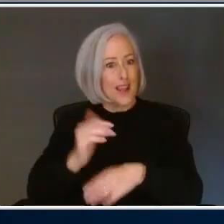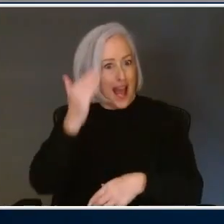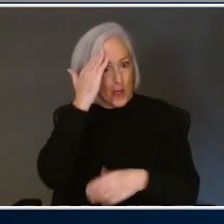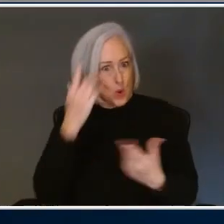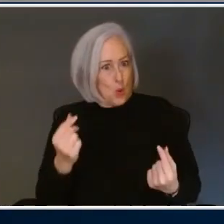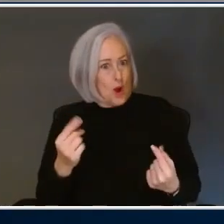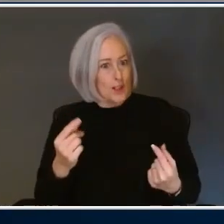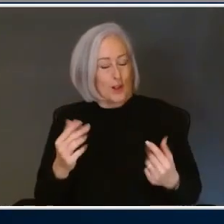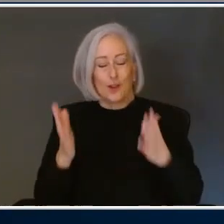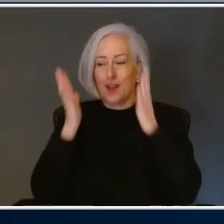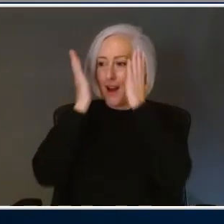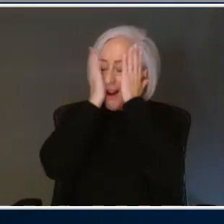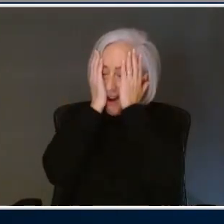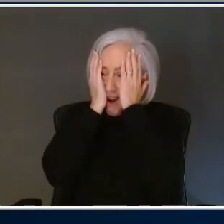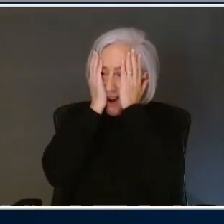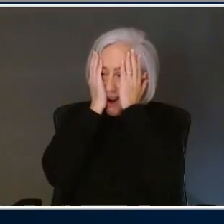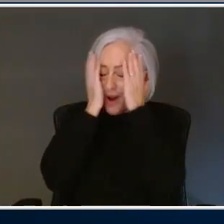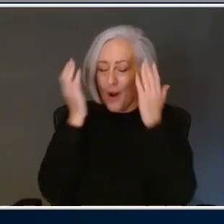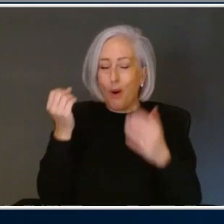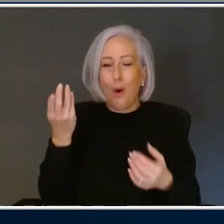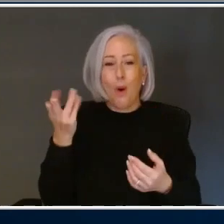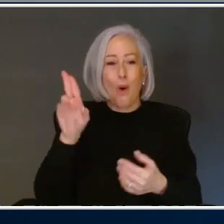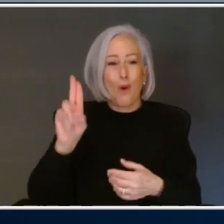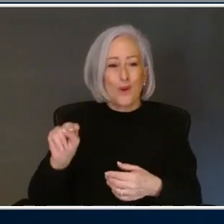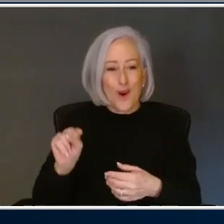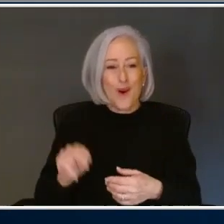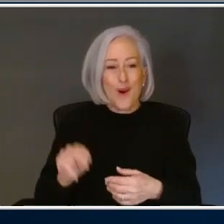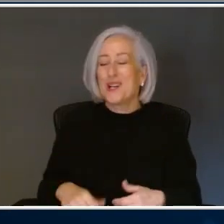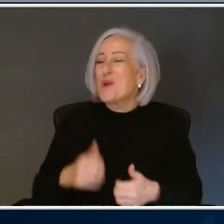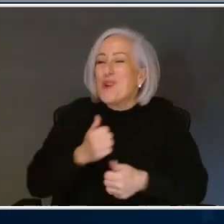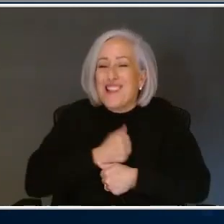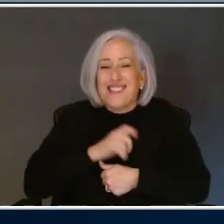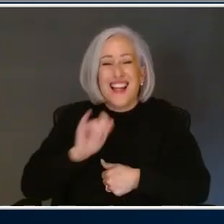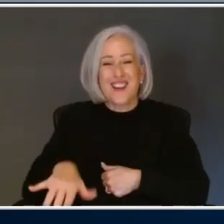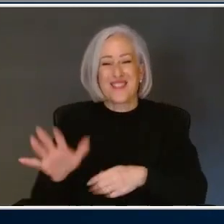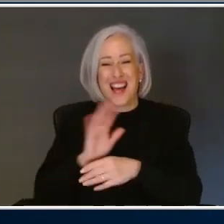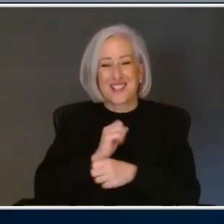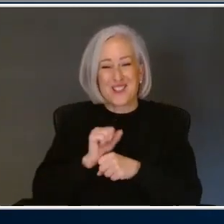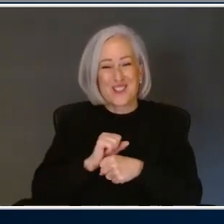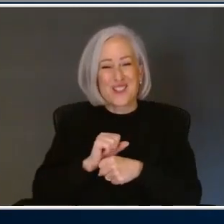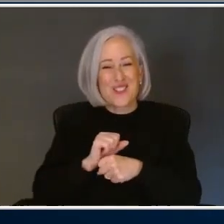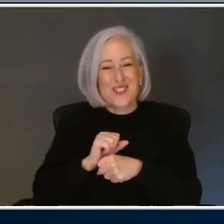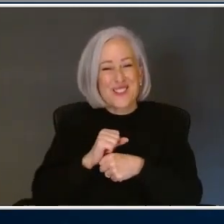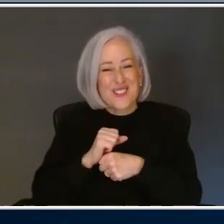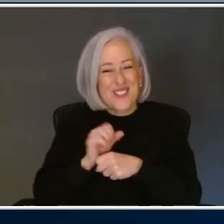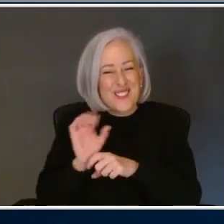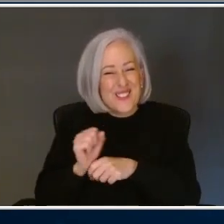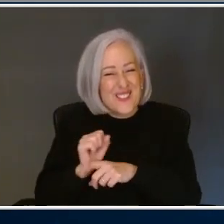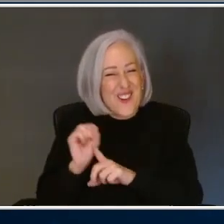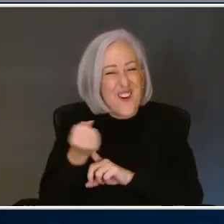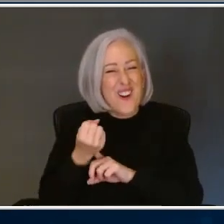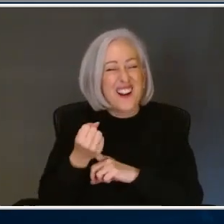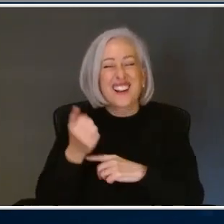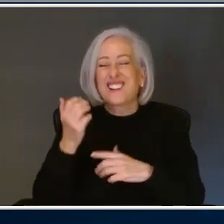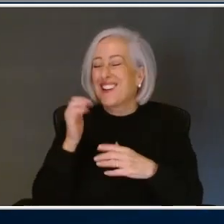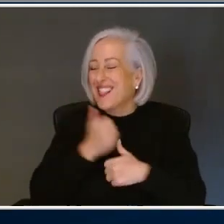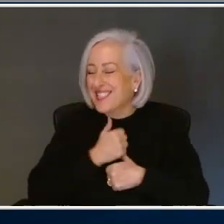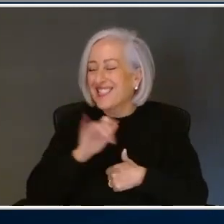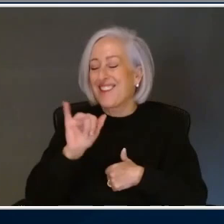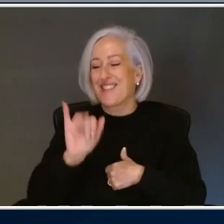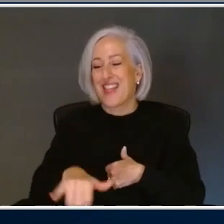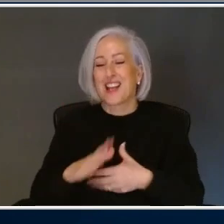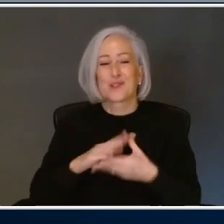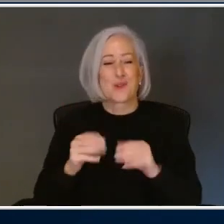hey. We love that story here. That's perfection. I want to go